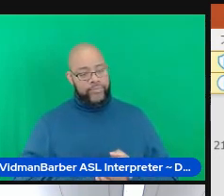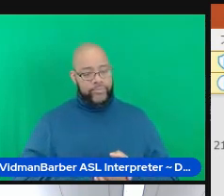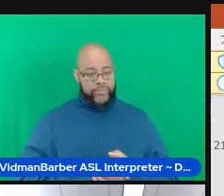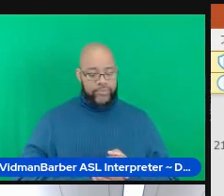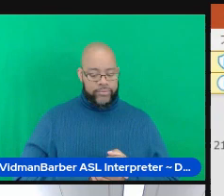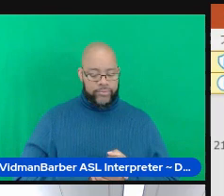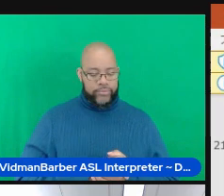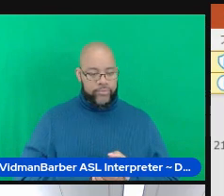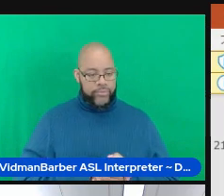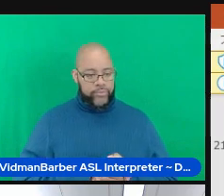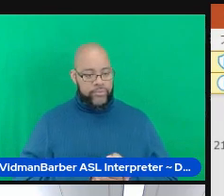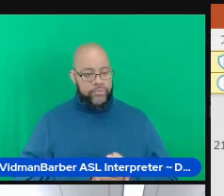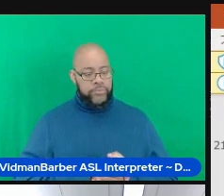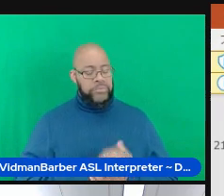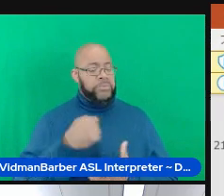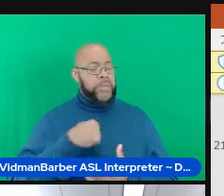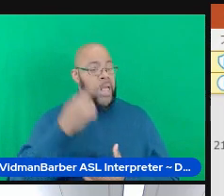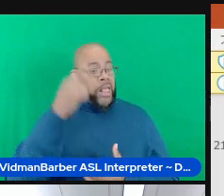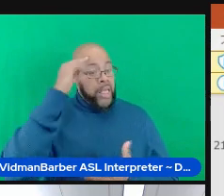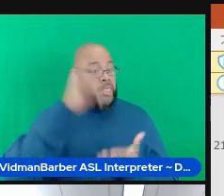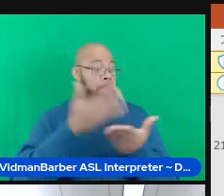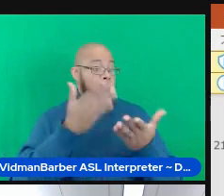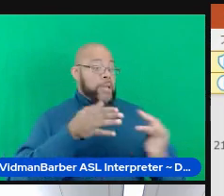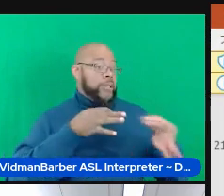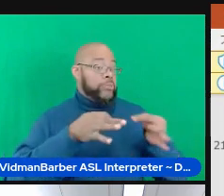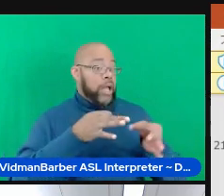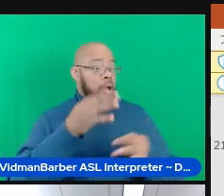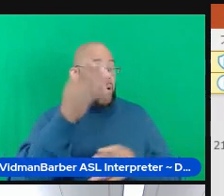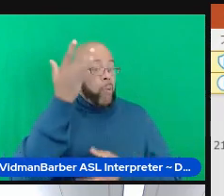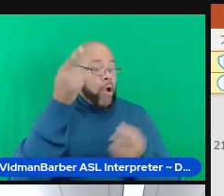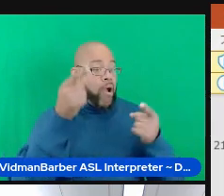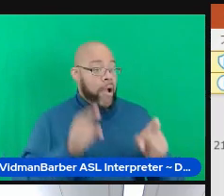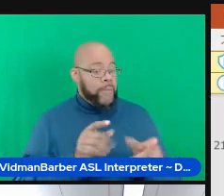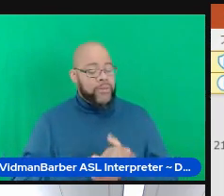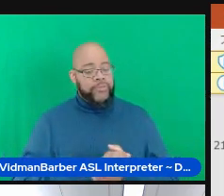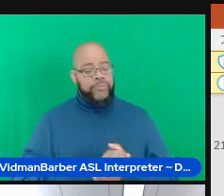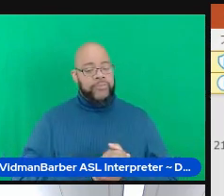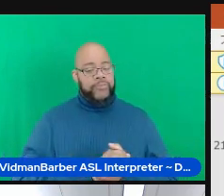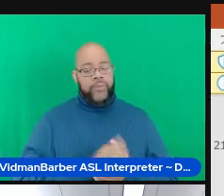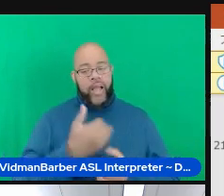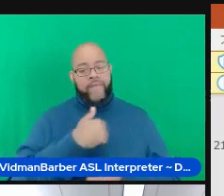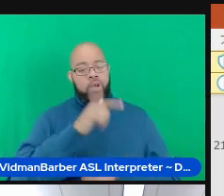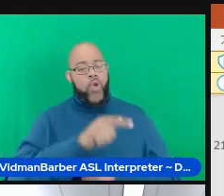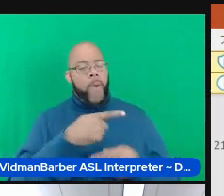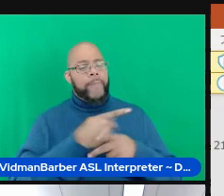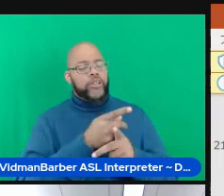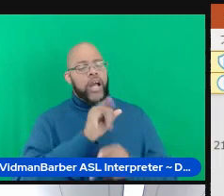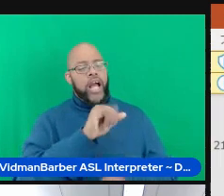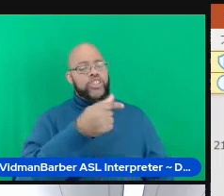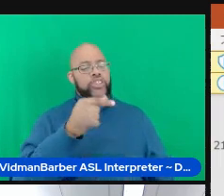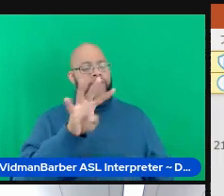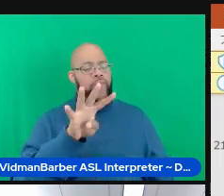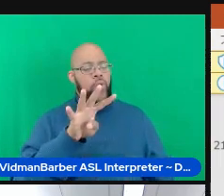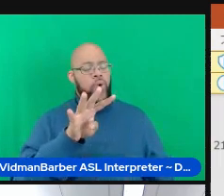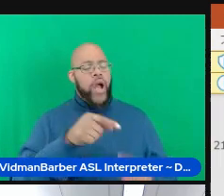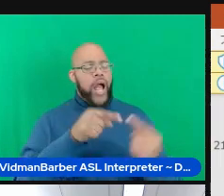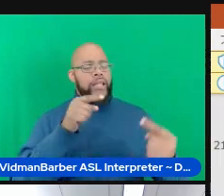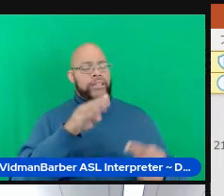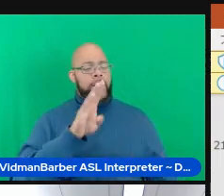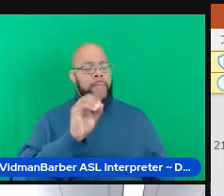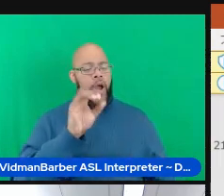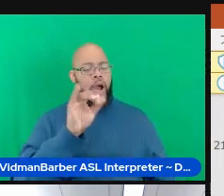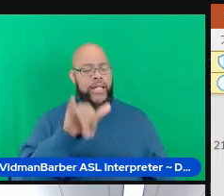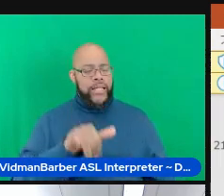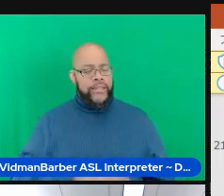So I believe that might explain why they have low production of IgG4 antibody.